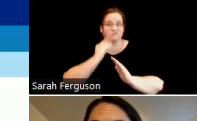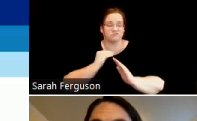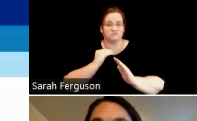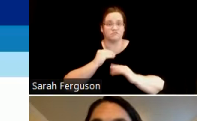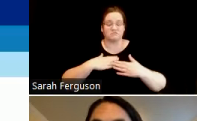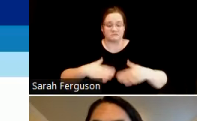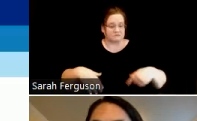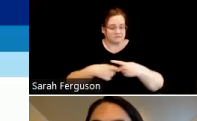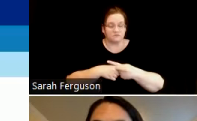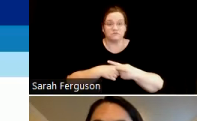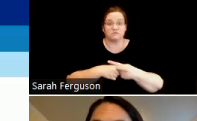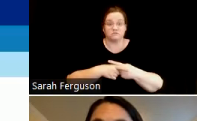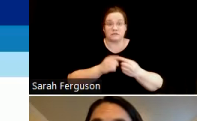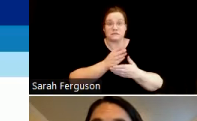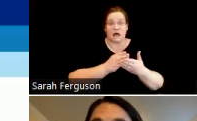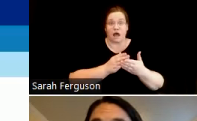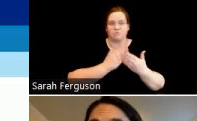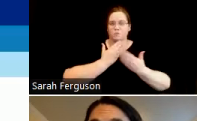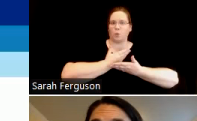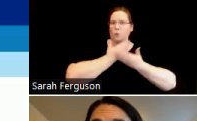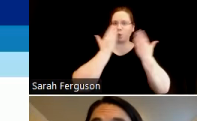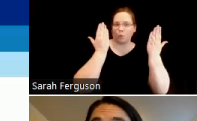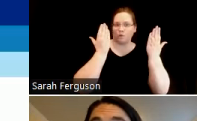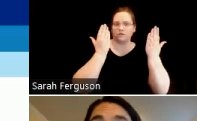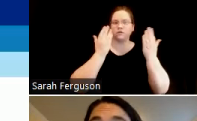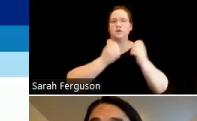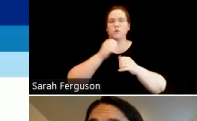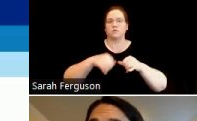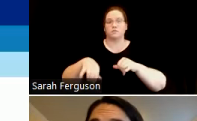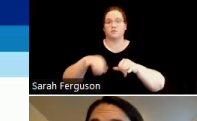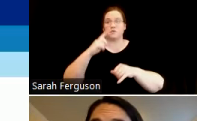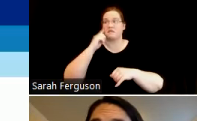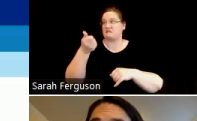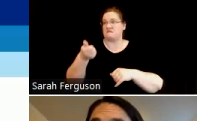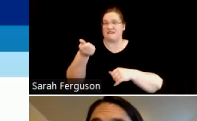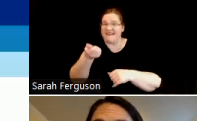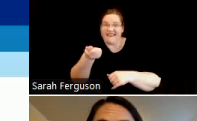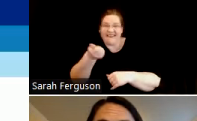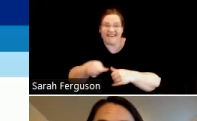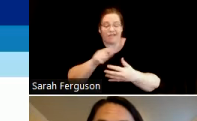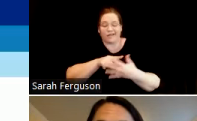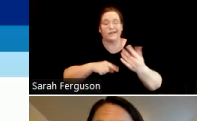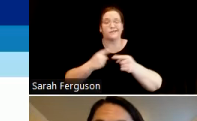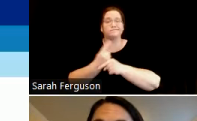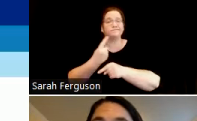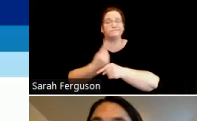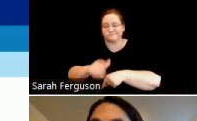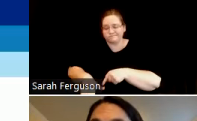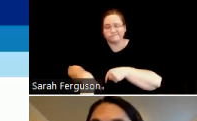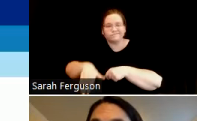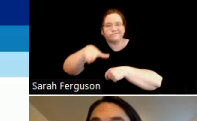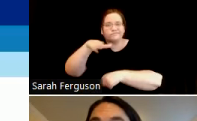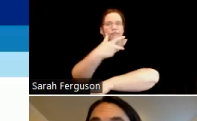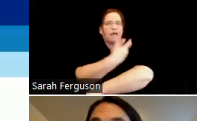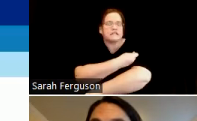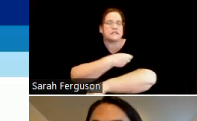all. The most common ones are ones that we think of for any vaccine, honestly, any of our routine childhood vaccine.